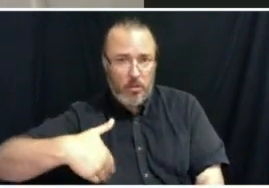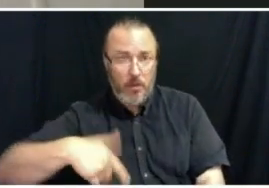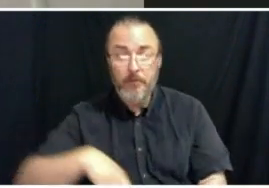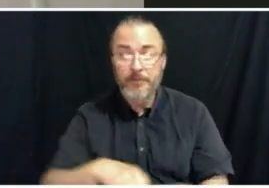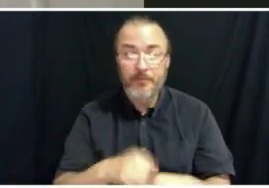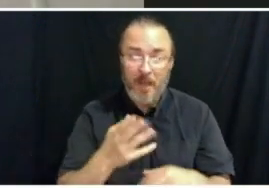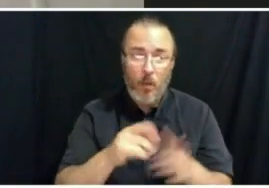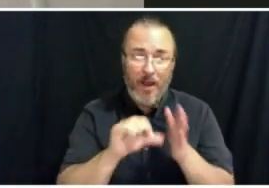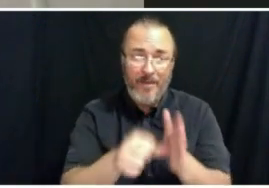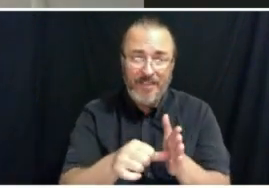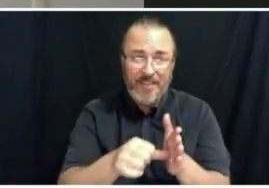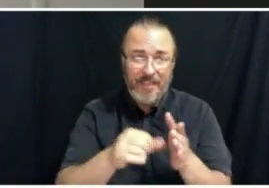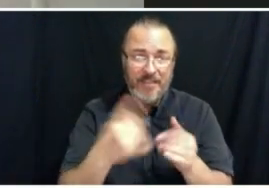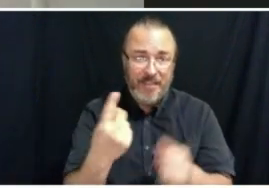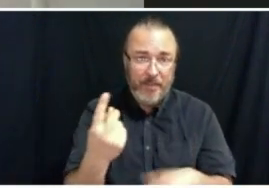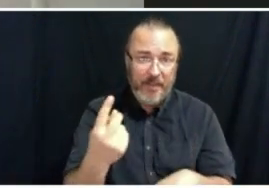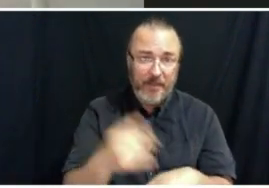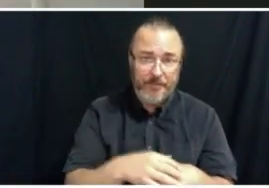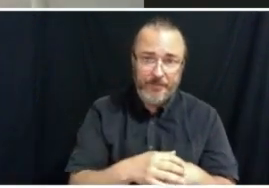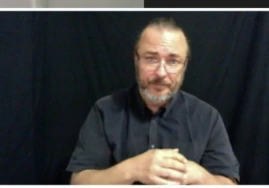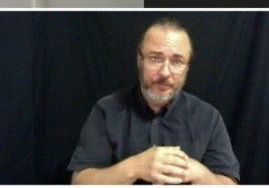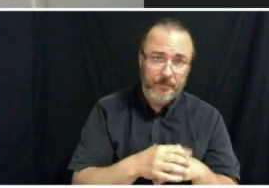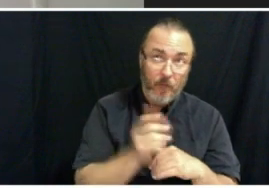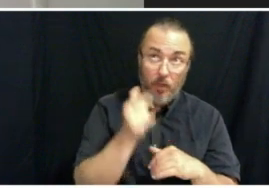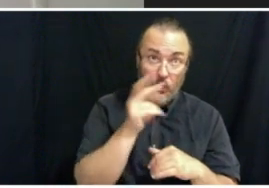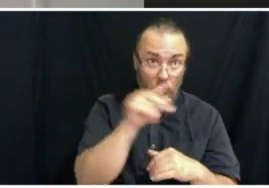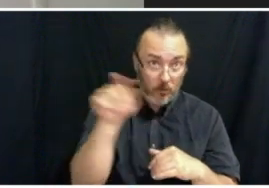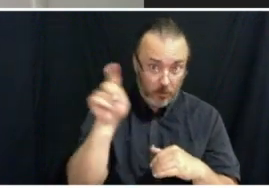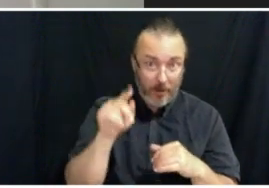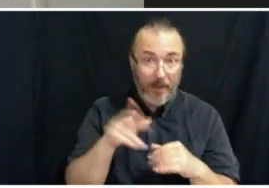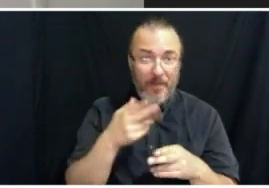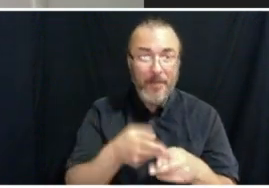something that others have mentioned, that is the issue of financing.